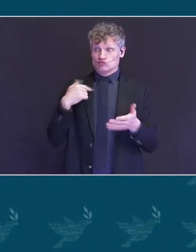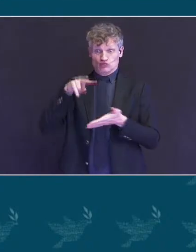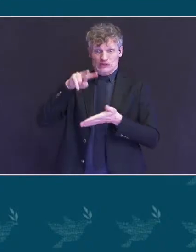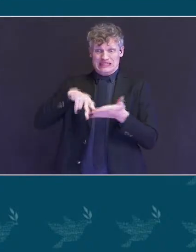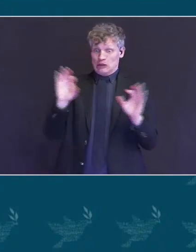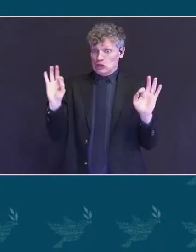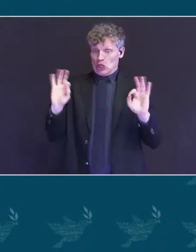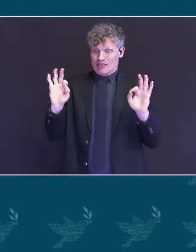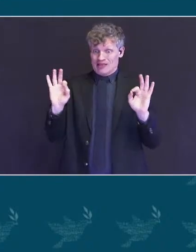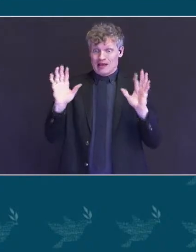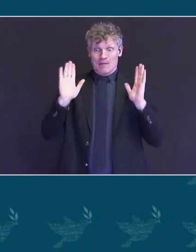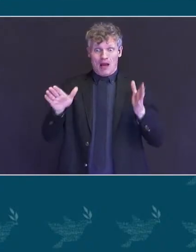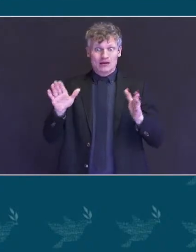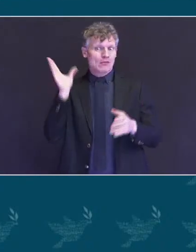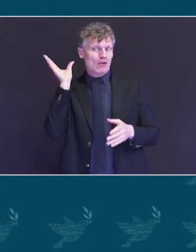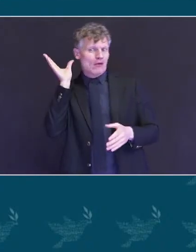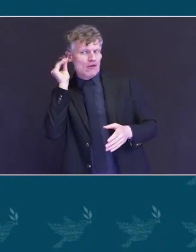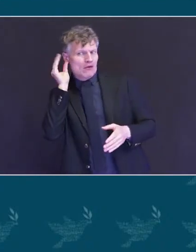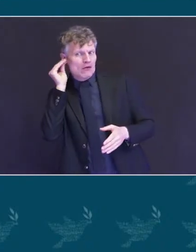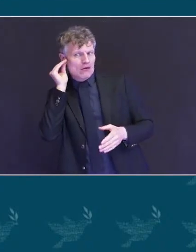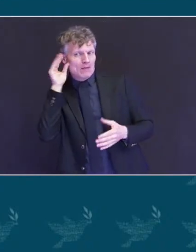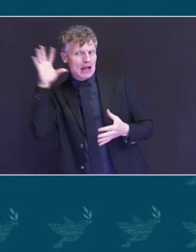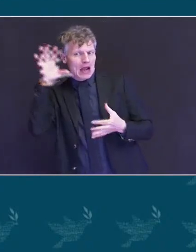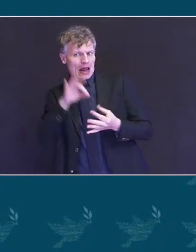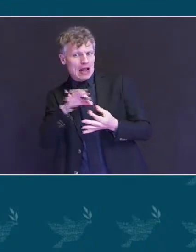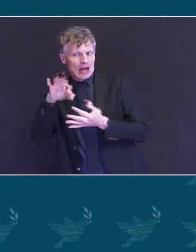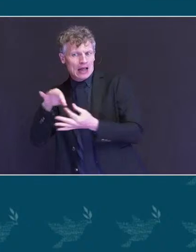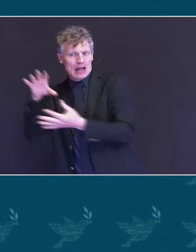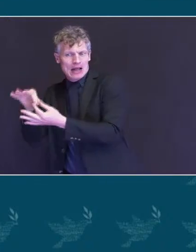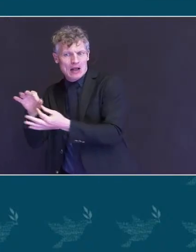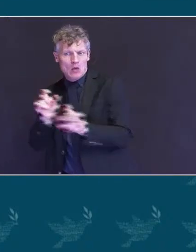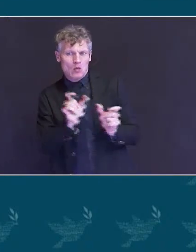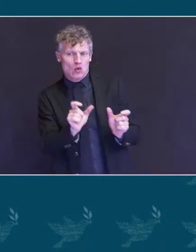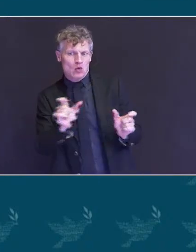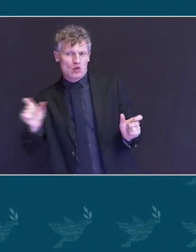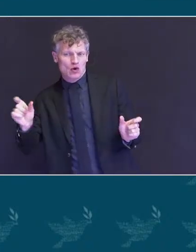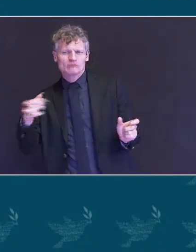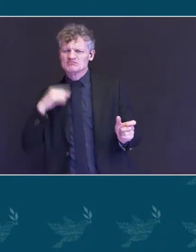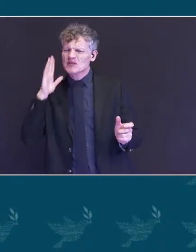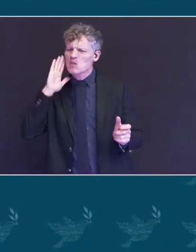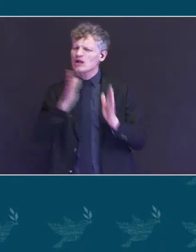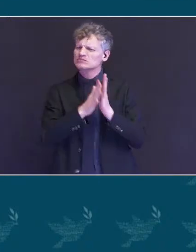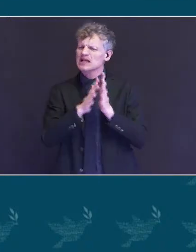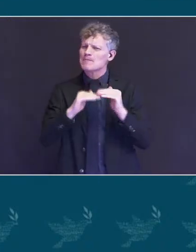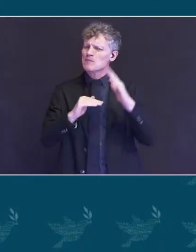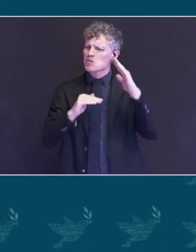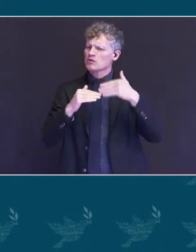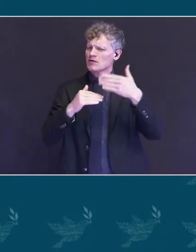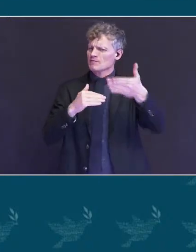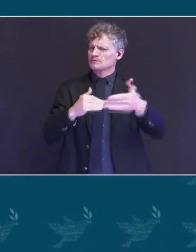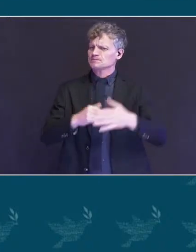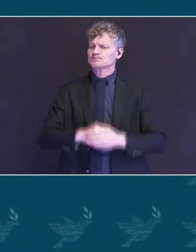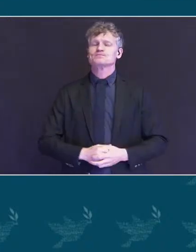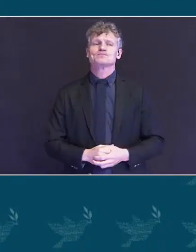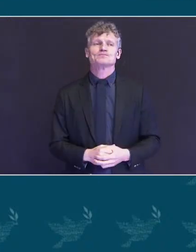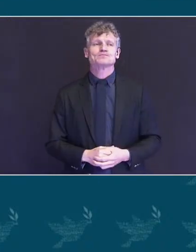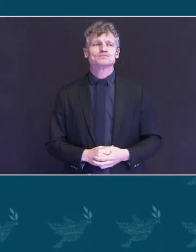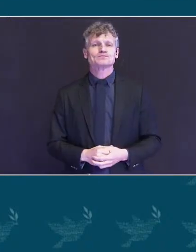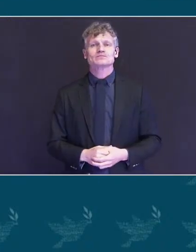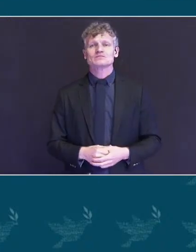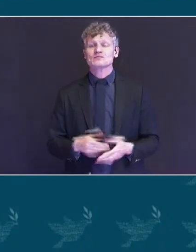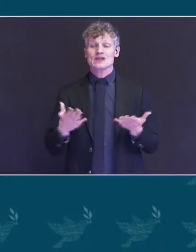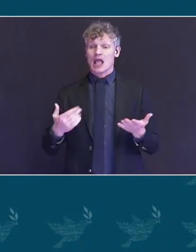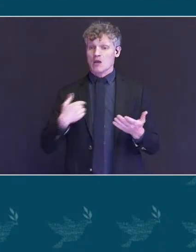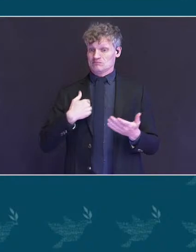to learn how to do it. So this is the tool, and I'll talk a little bit about that later. I just want to say first that being a